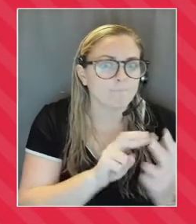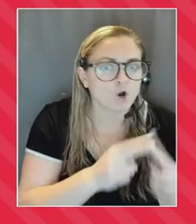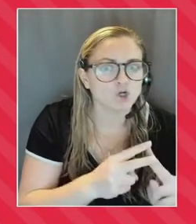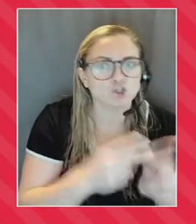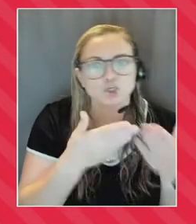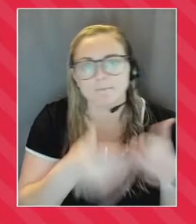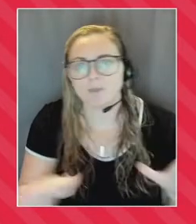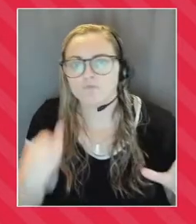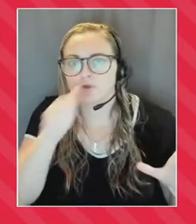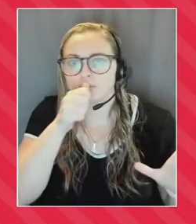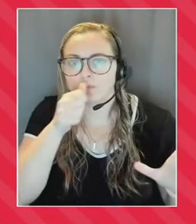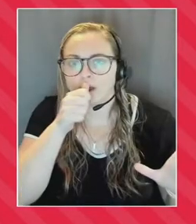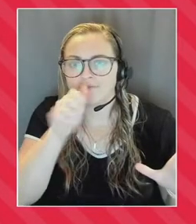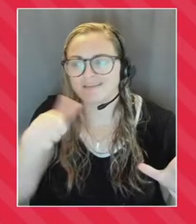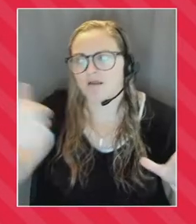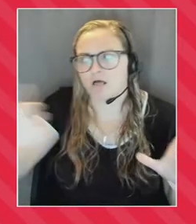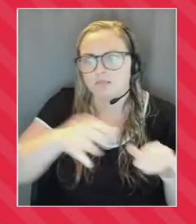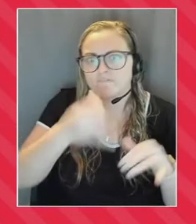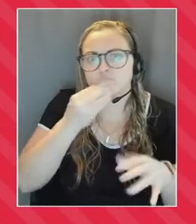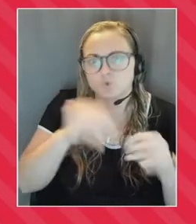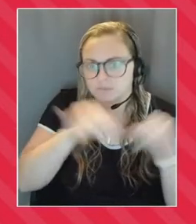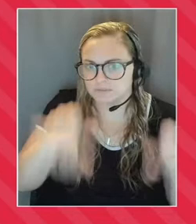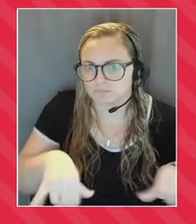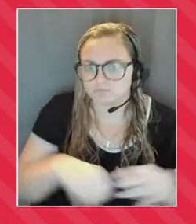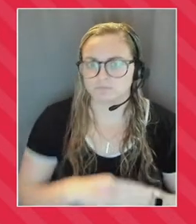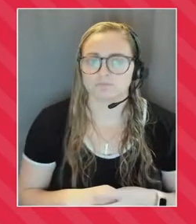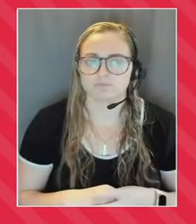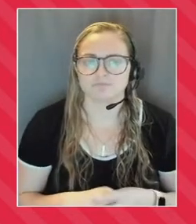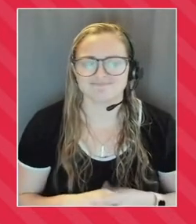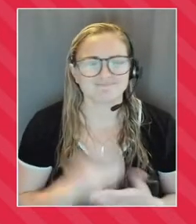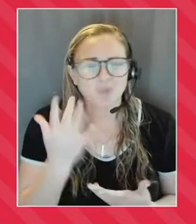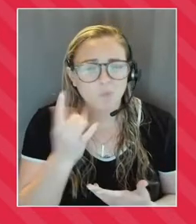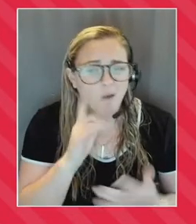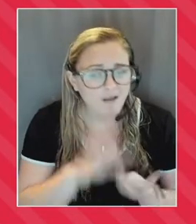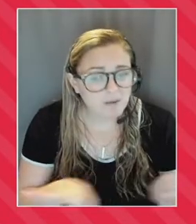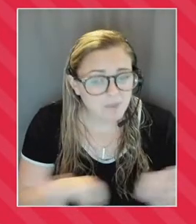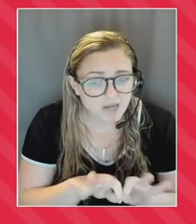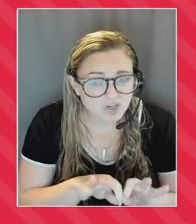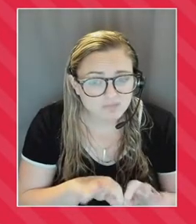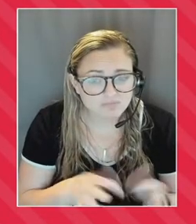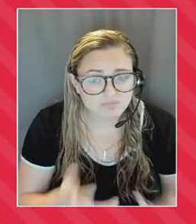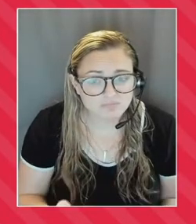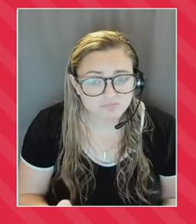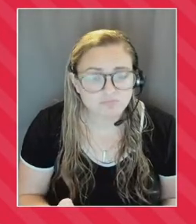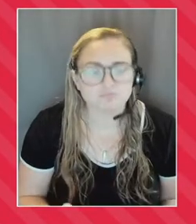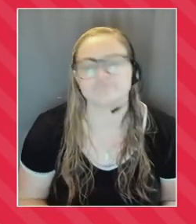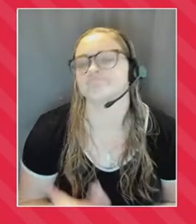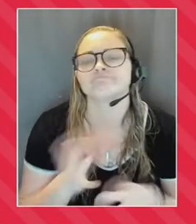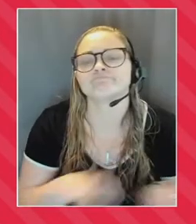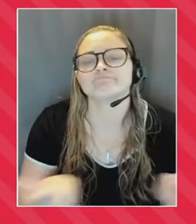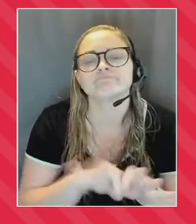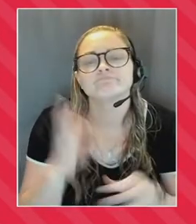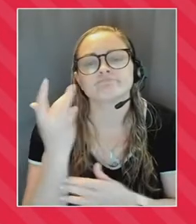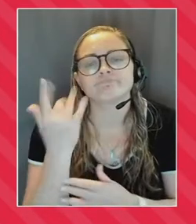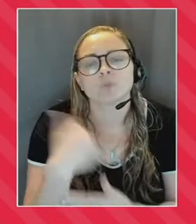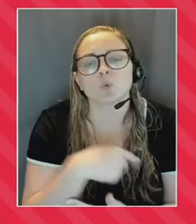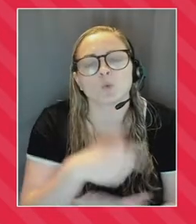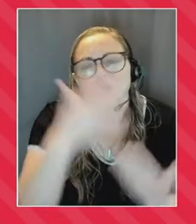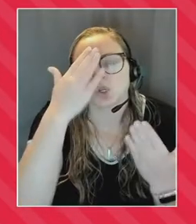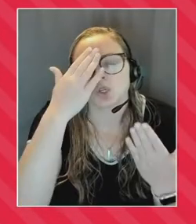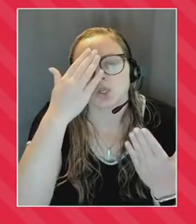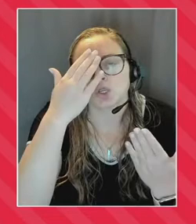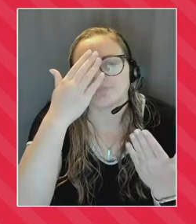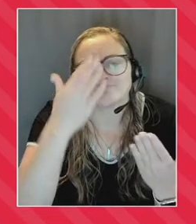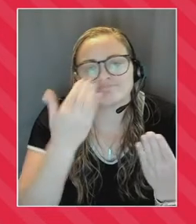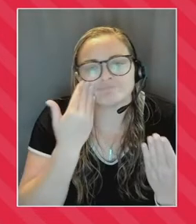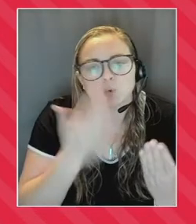and charitable food systems. And why does this really matter so much? It matters to us because we know there's no true equity